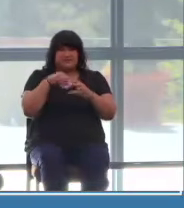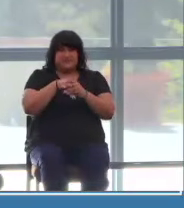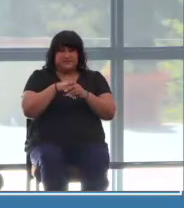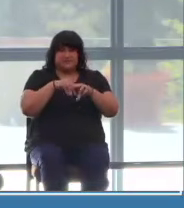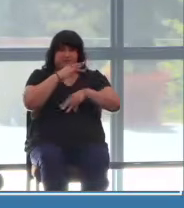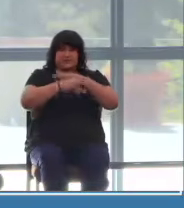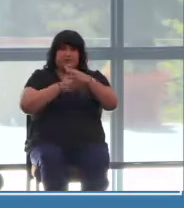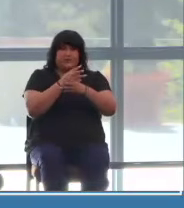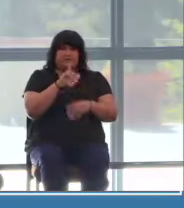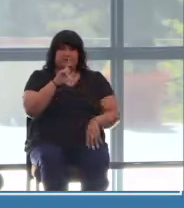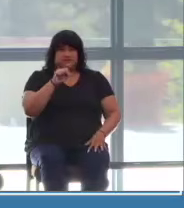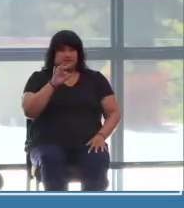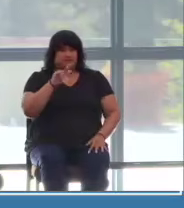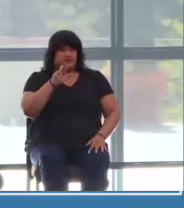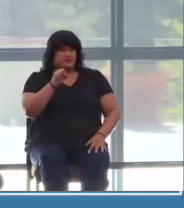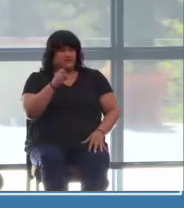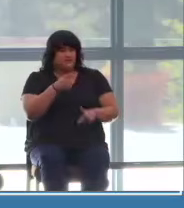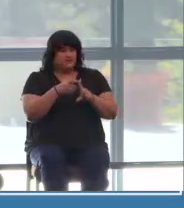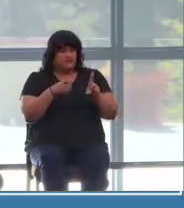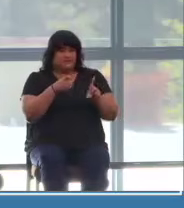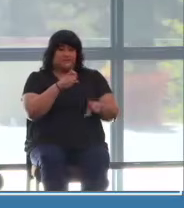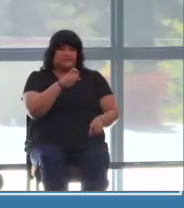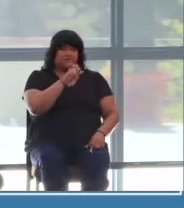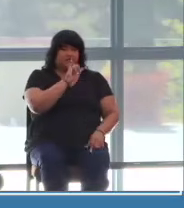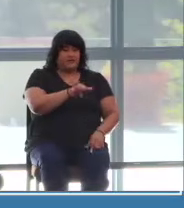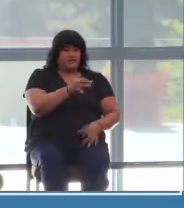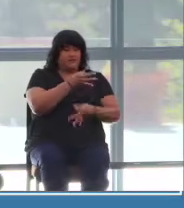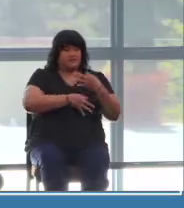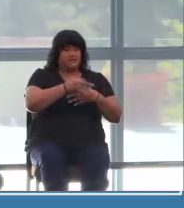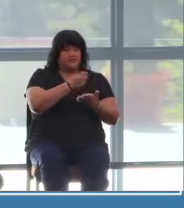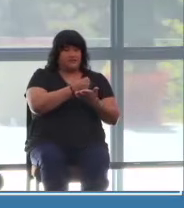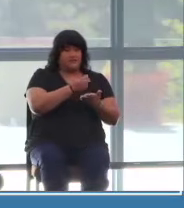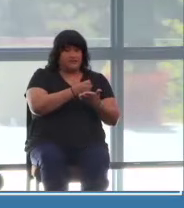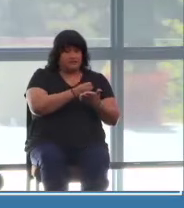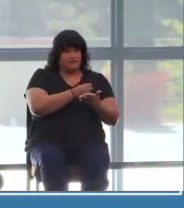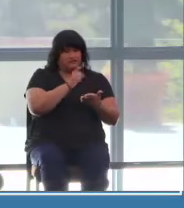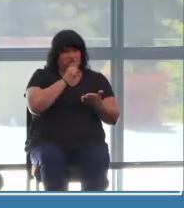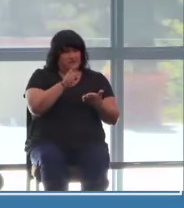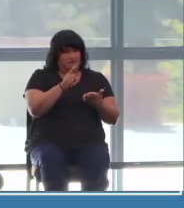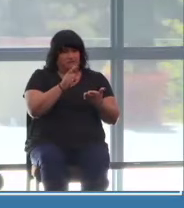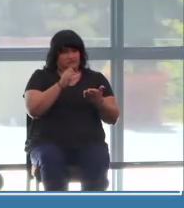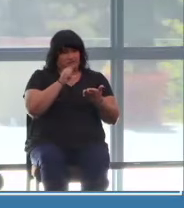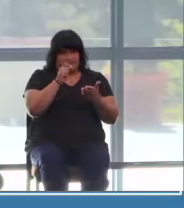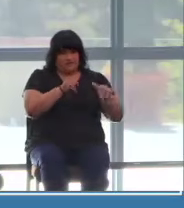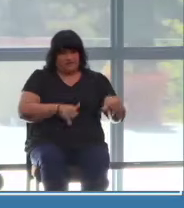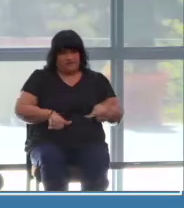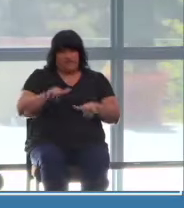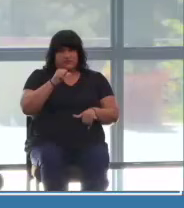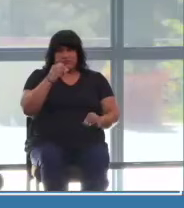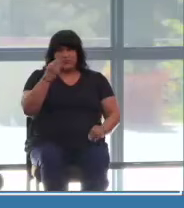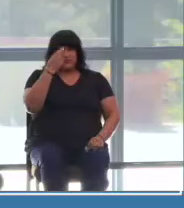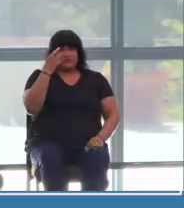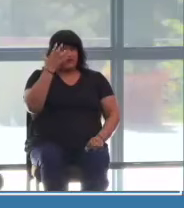of flares from estrogen replacement therapy, it is extremely uncommon, and there's no reason